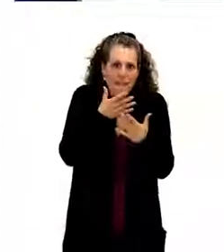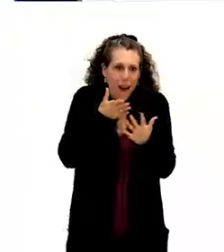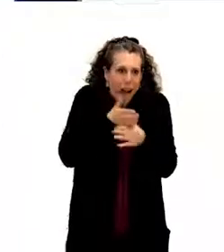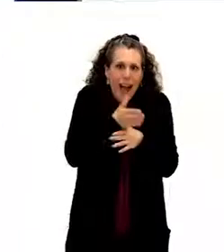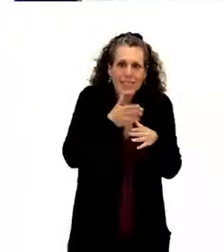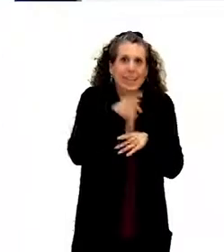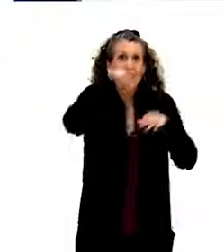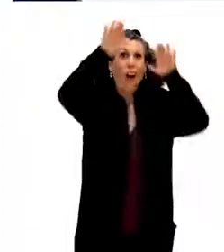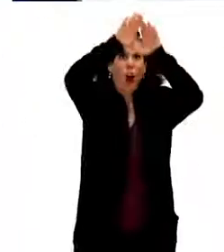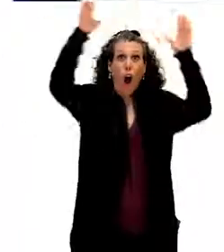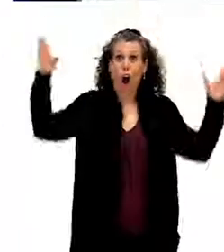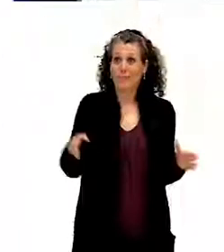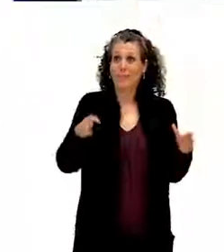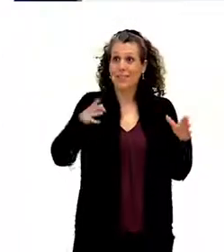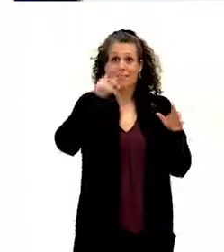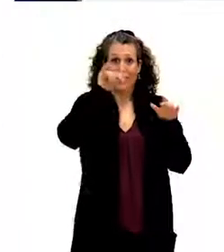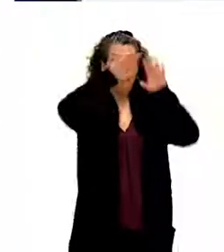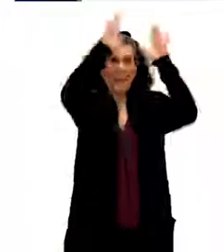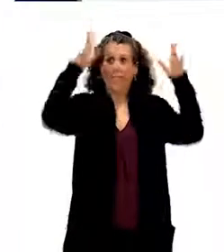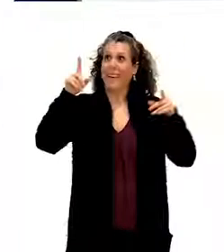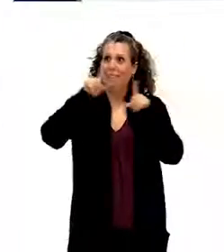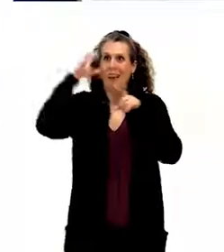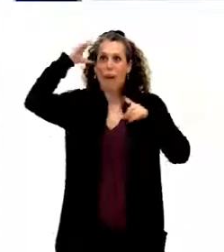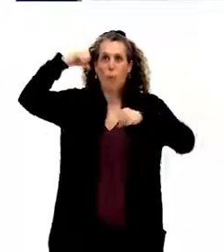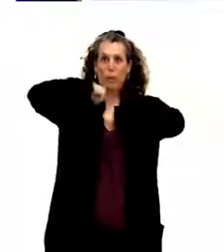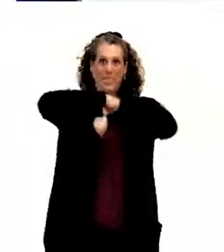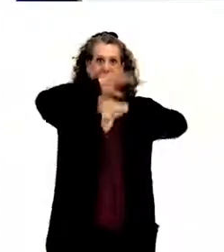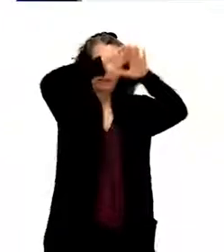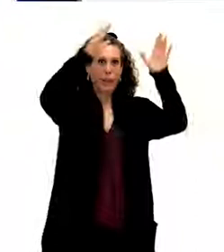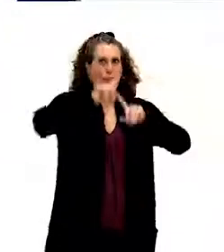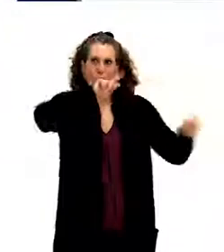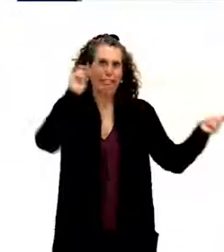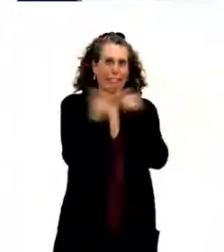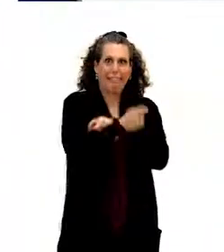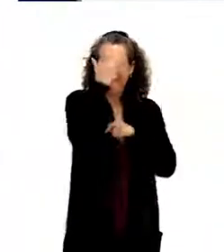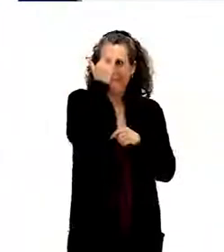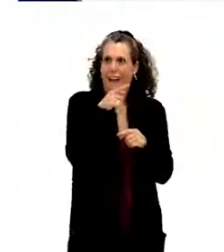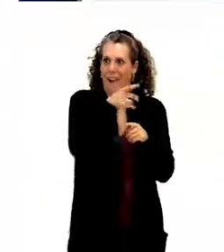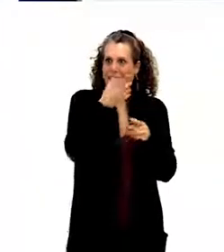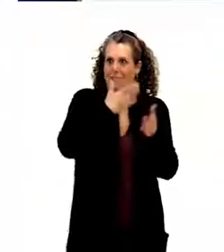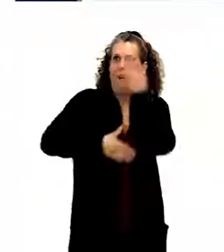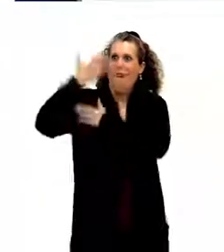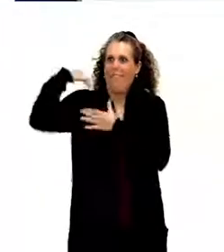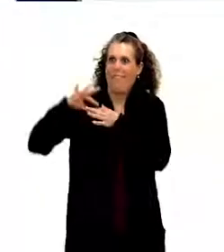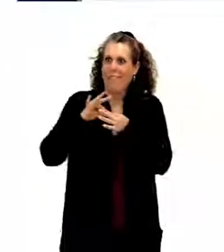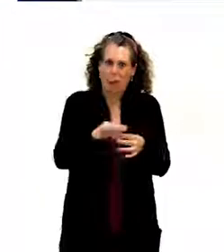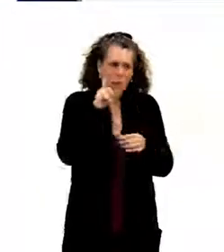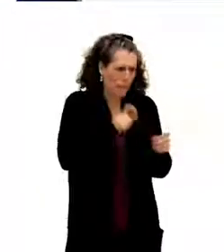buildings. Precise, detailed ways to allow access